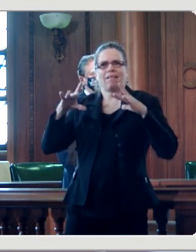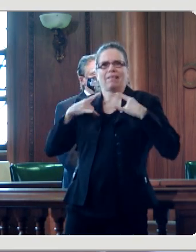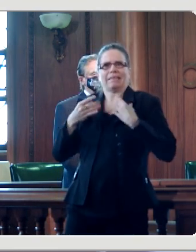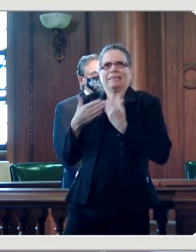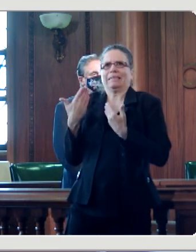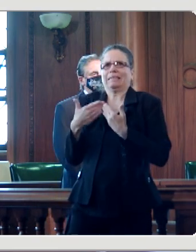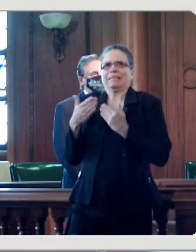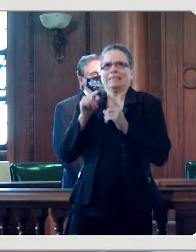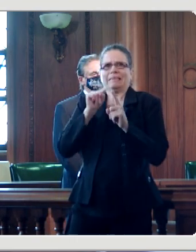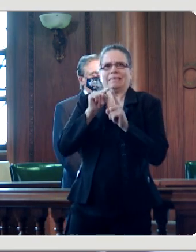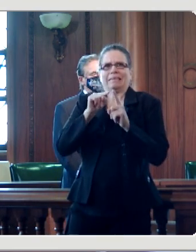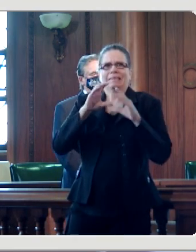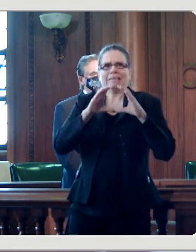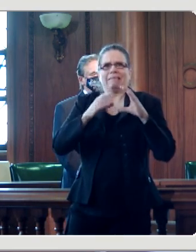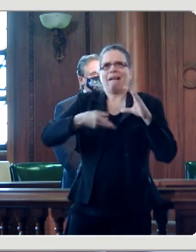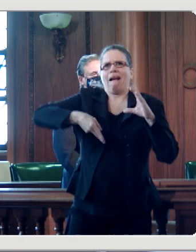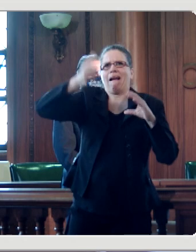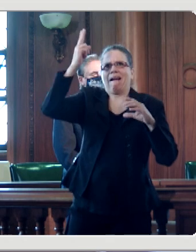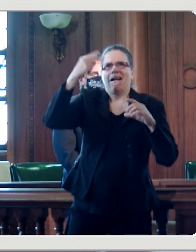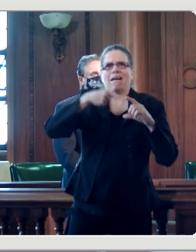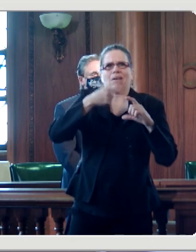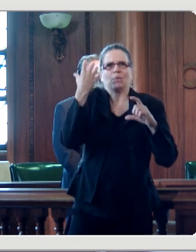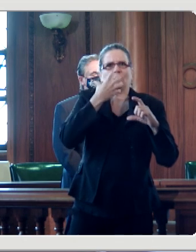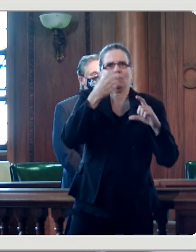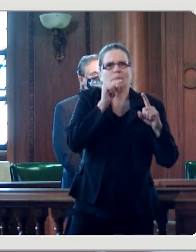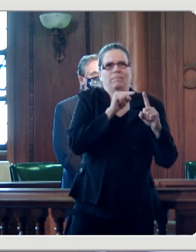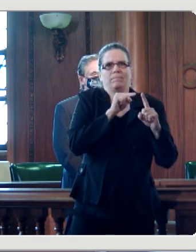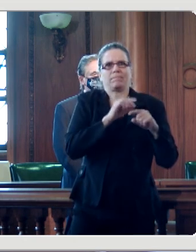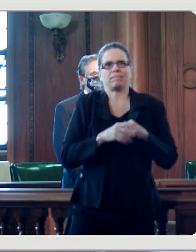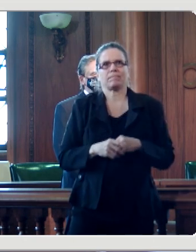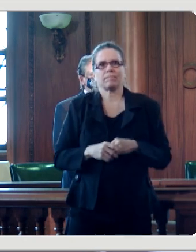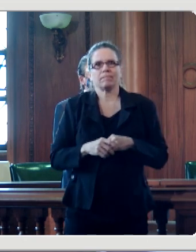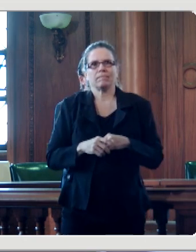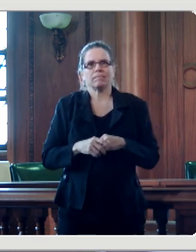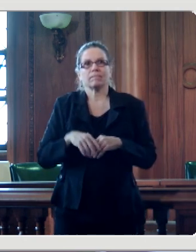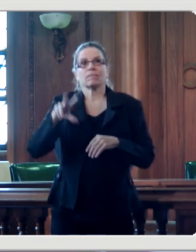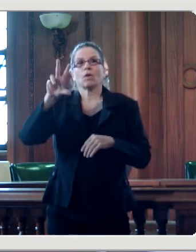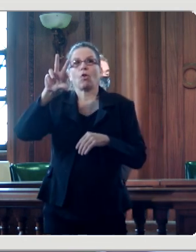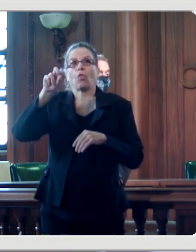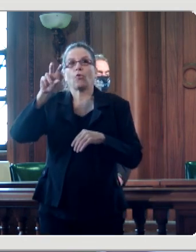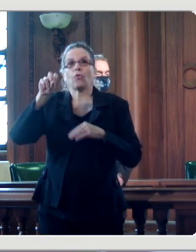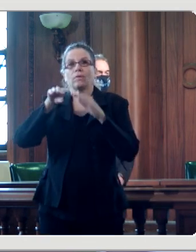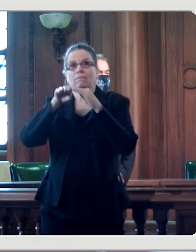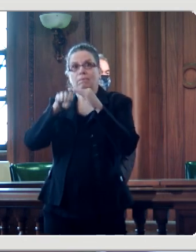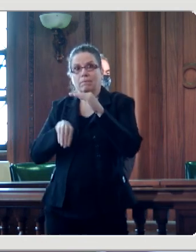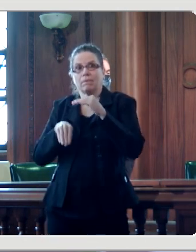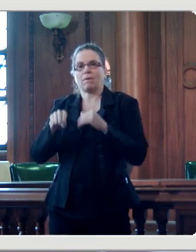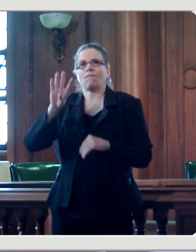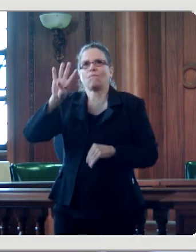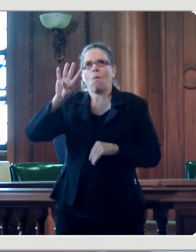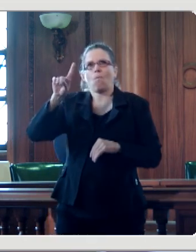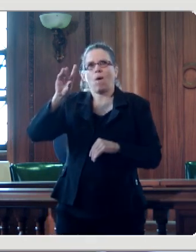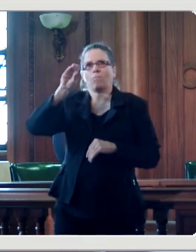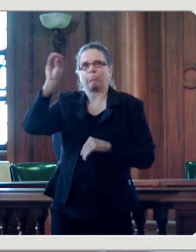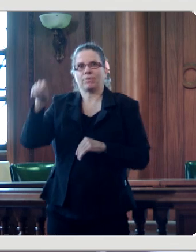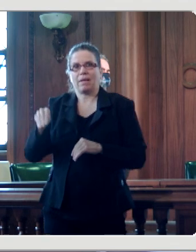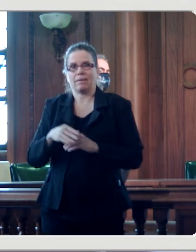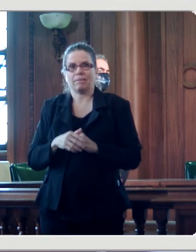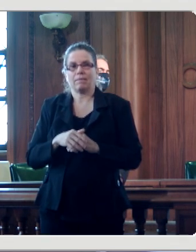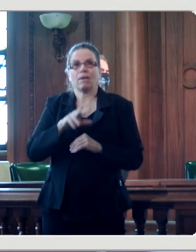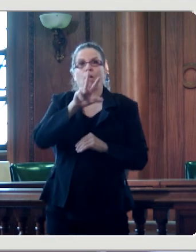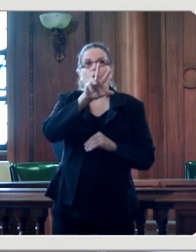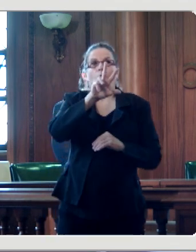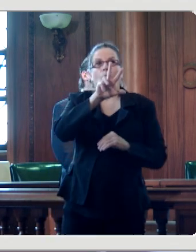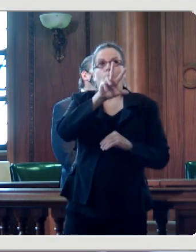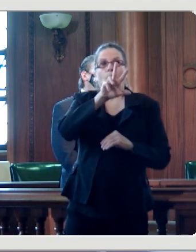are getting positives. And so the 30 and under is 41%, the 31 to 50, 32%,